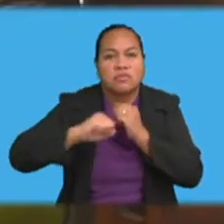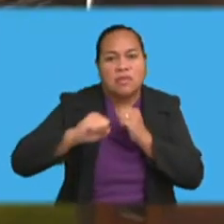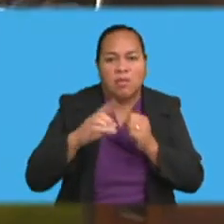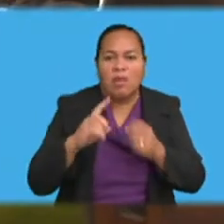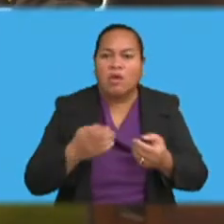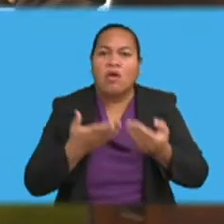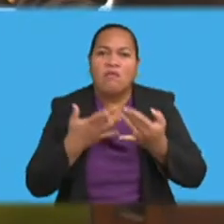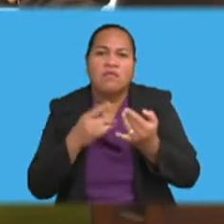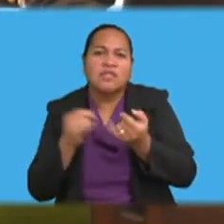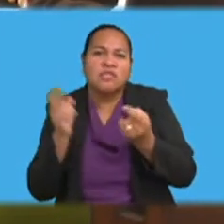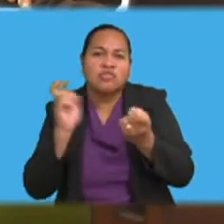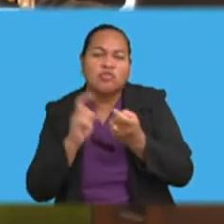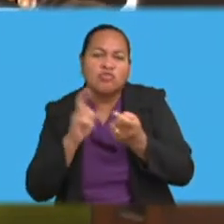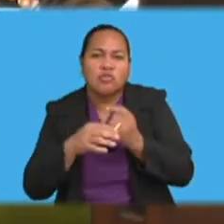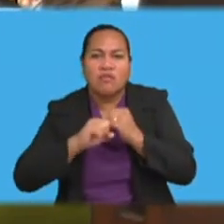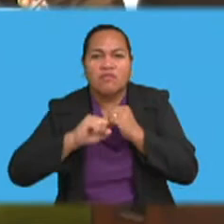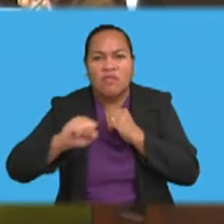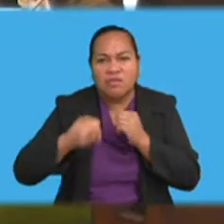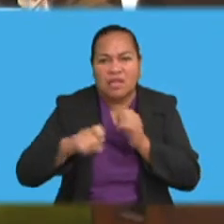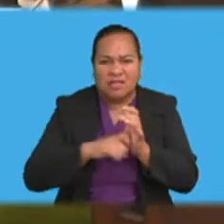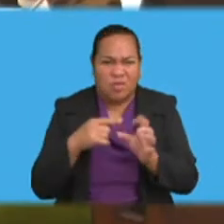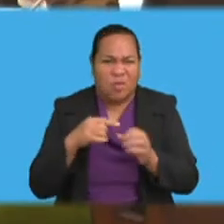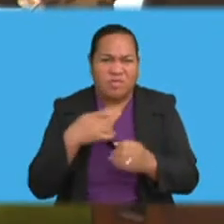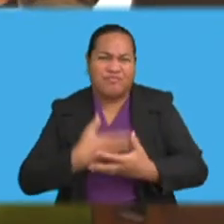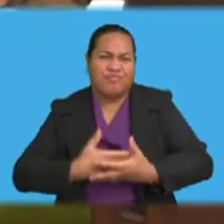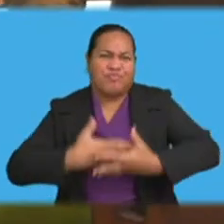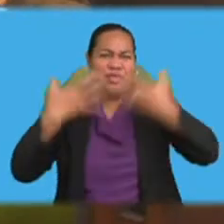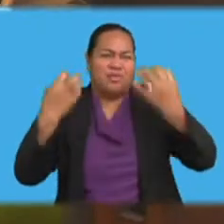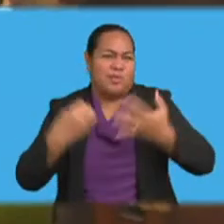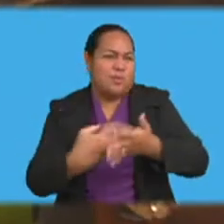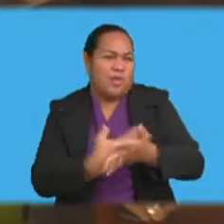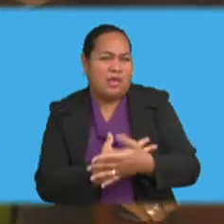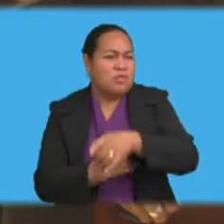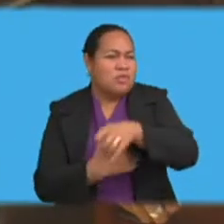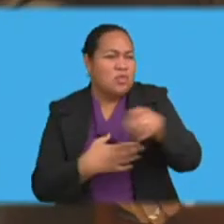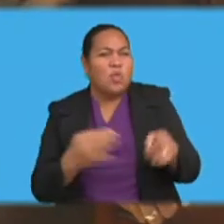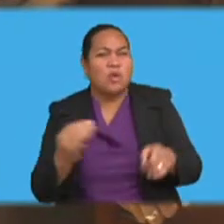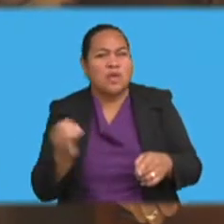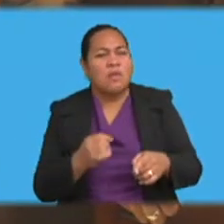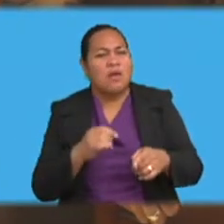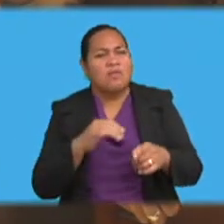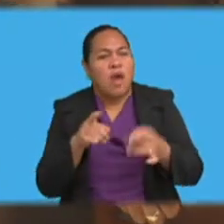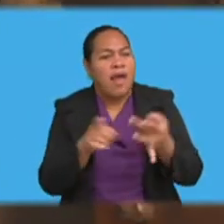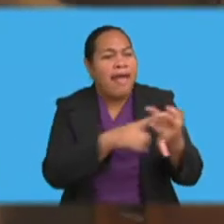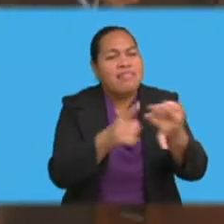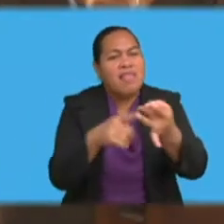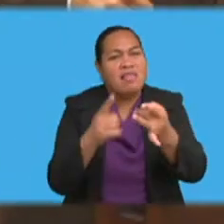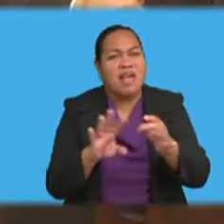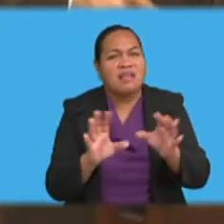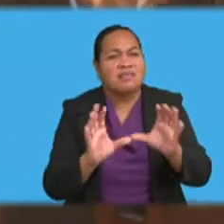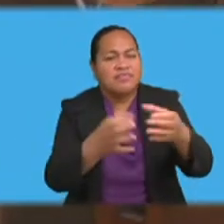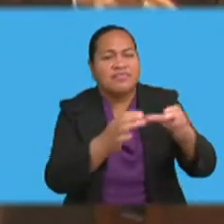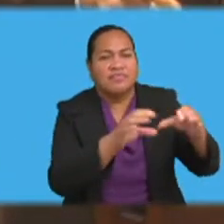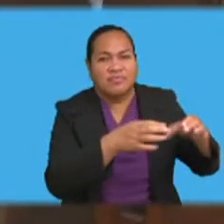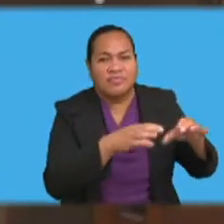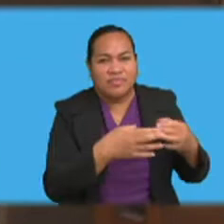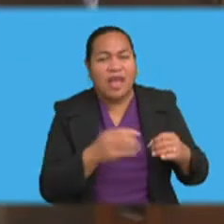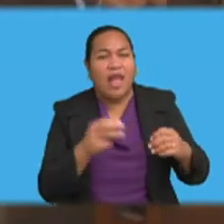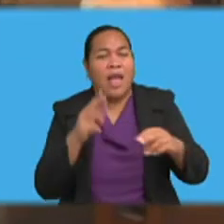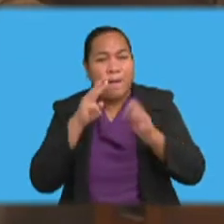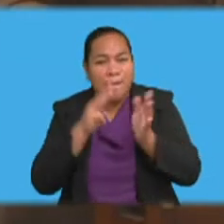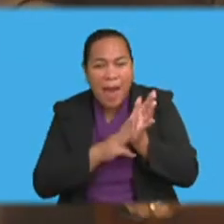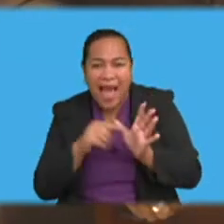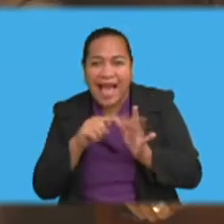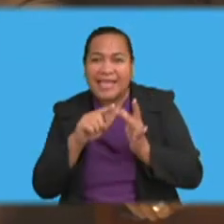advertising rates. This will have an enormous negative impact on the income from the local free-to-air broadcasters, which are MyTV, FBC